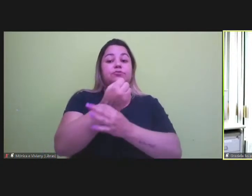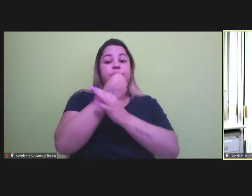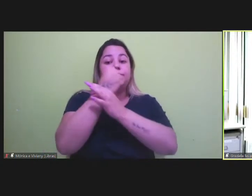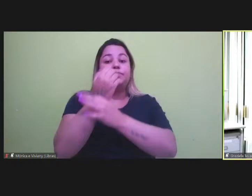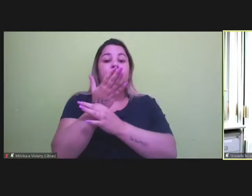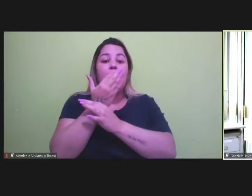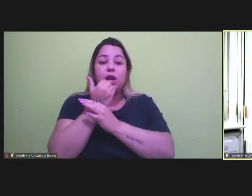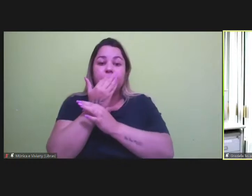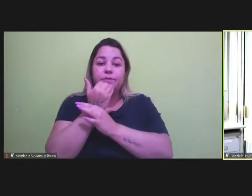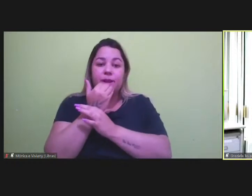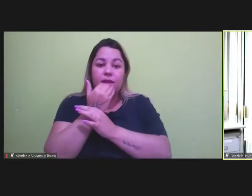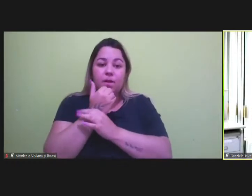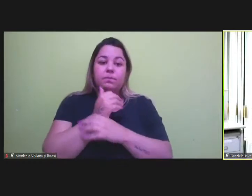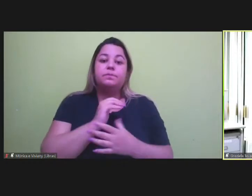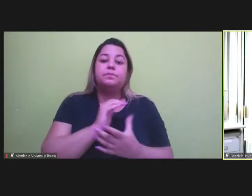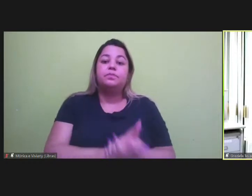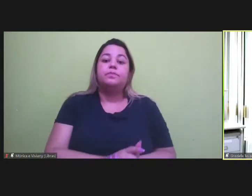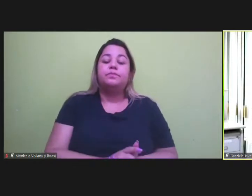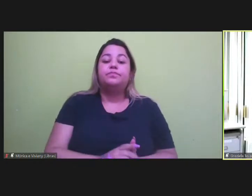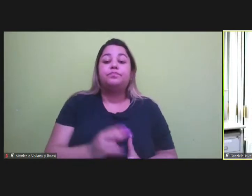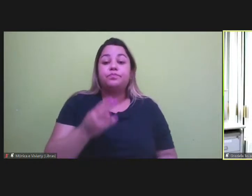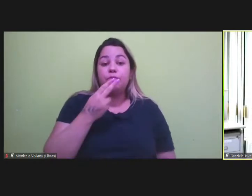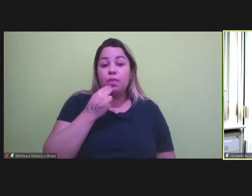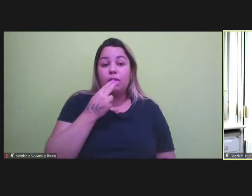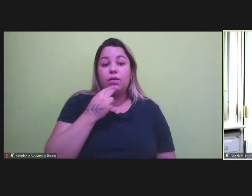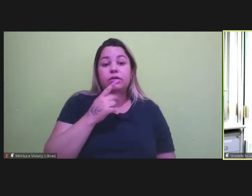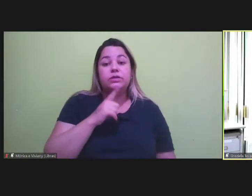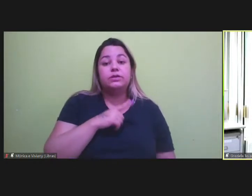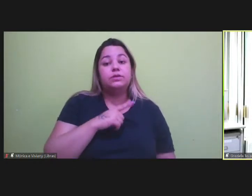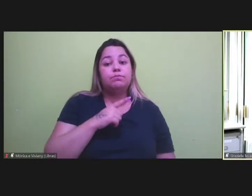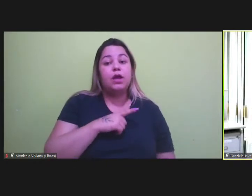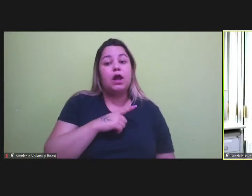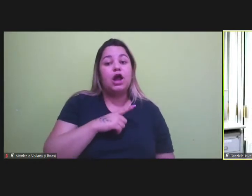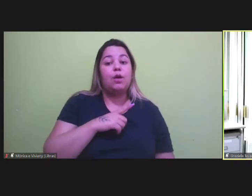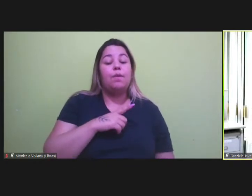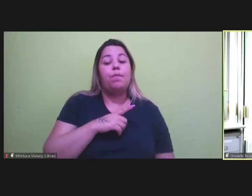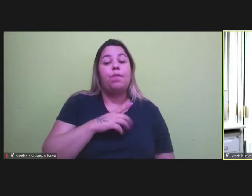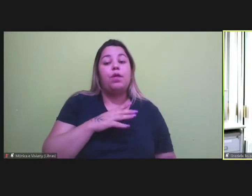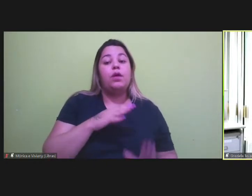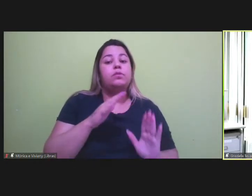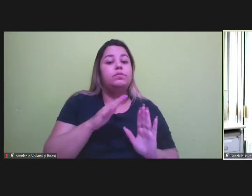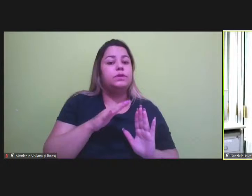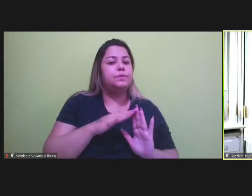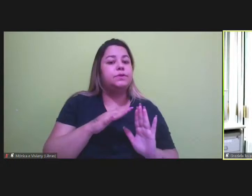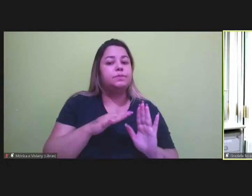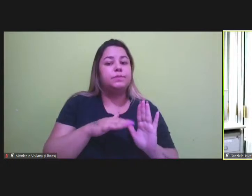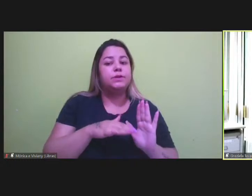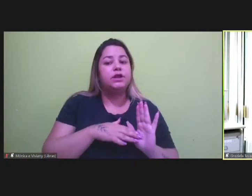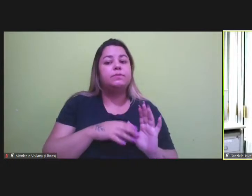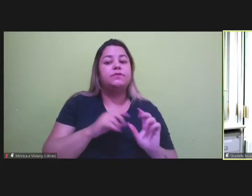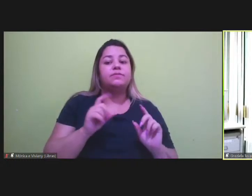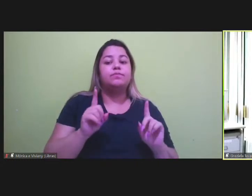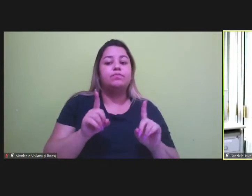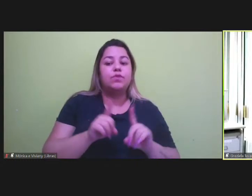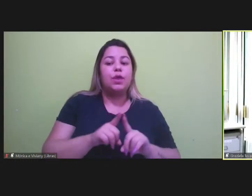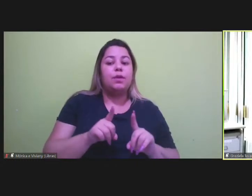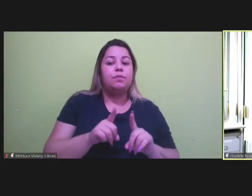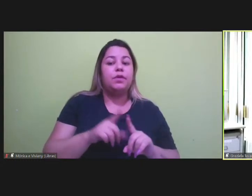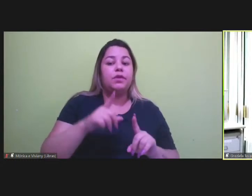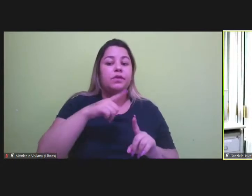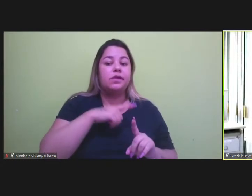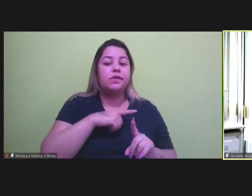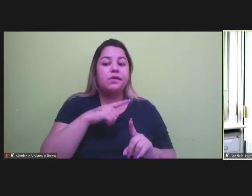guarantee food security and nutritional security also, but also as a part of the procedure of these